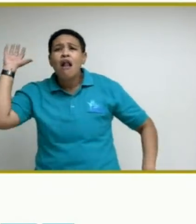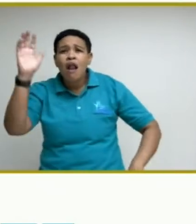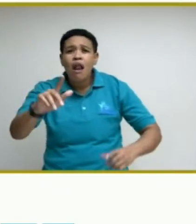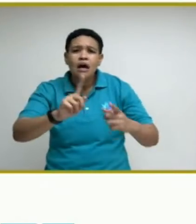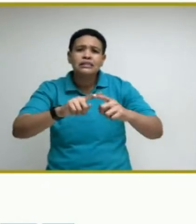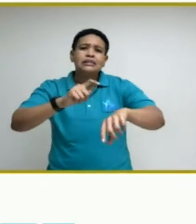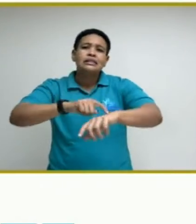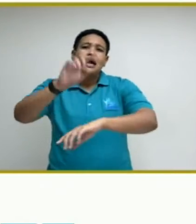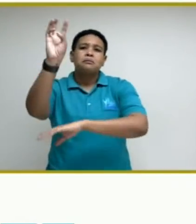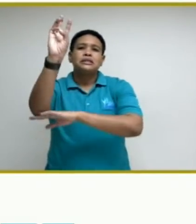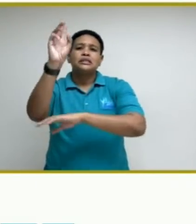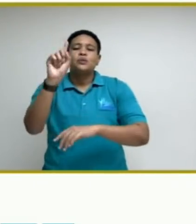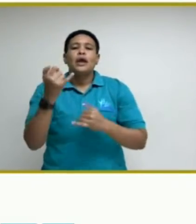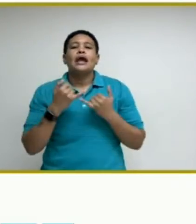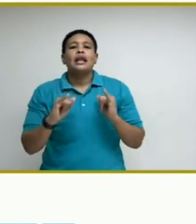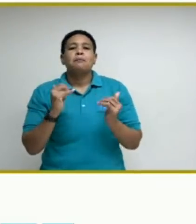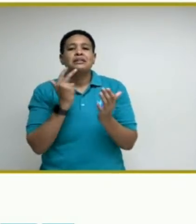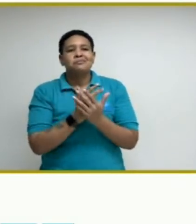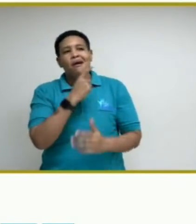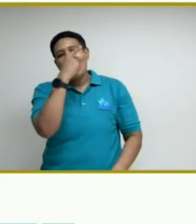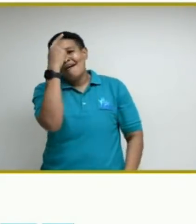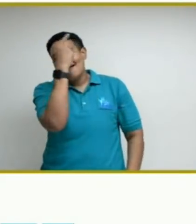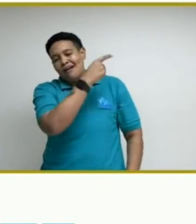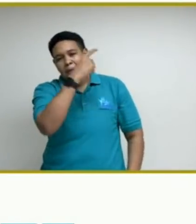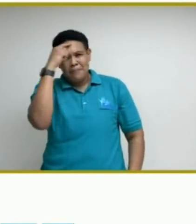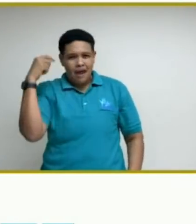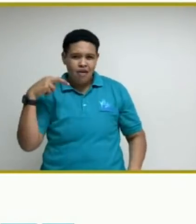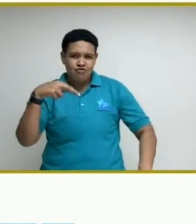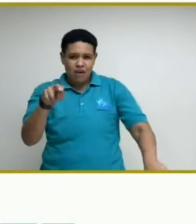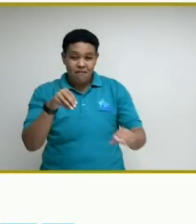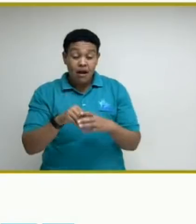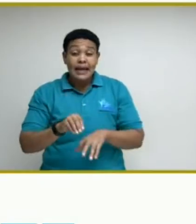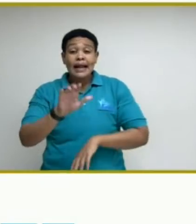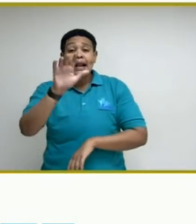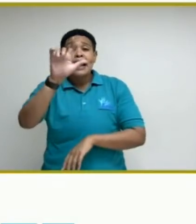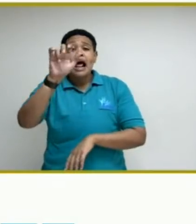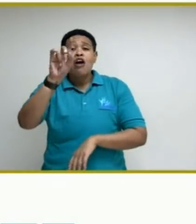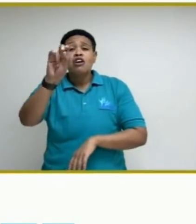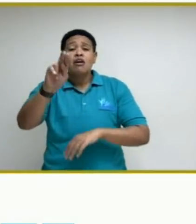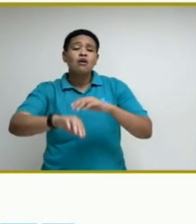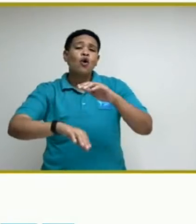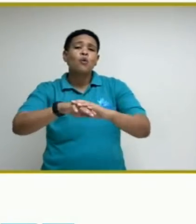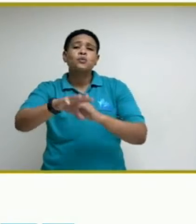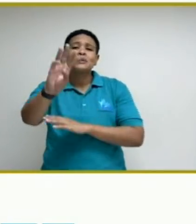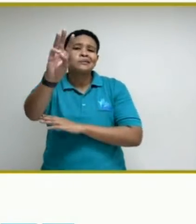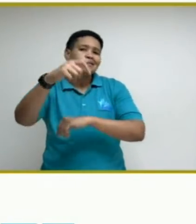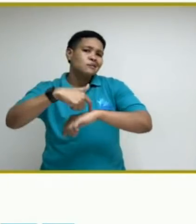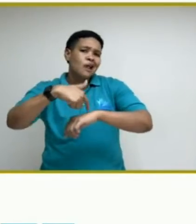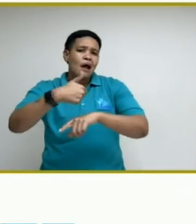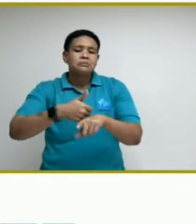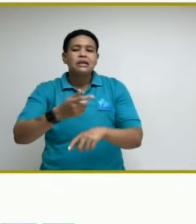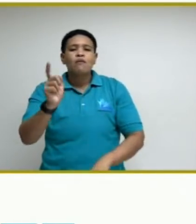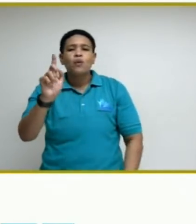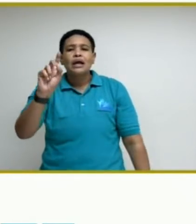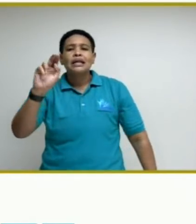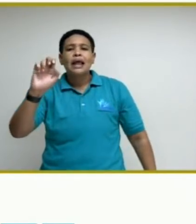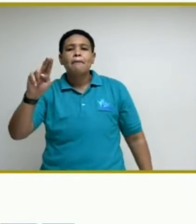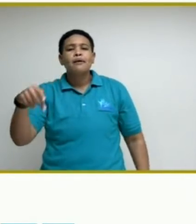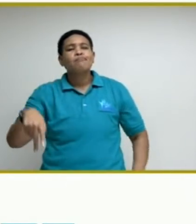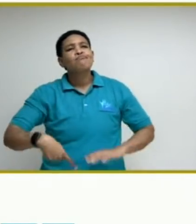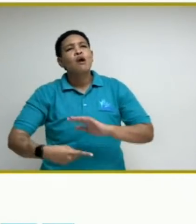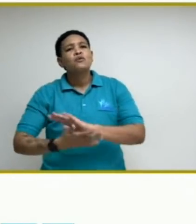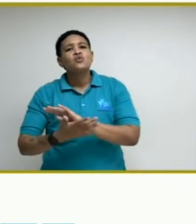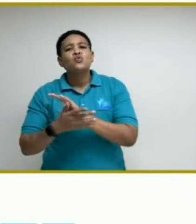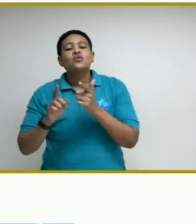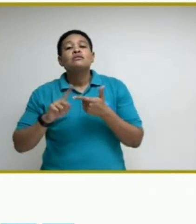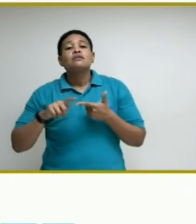at Independence Park, Black River. In Clarendon, 6 p.m., Denby Primary School, Spalding Health